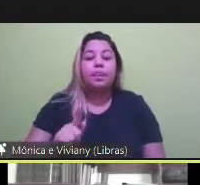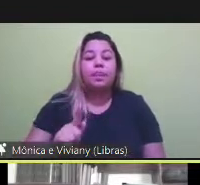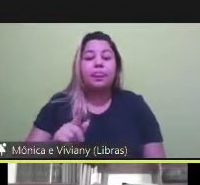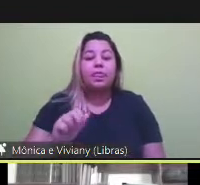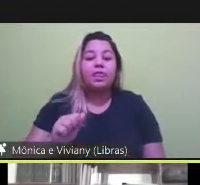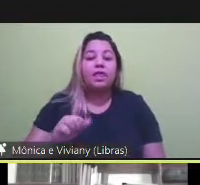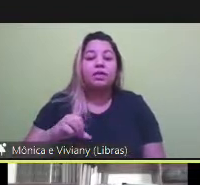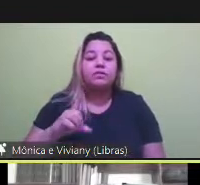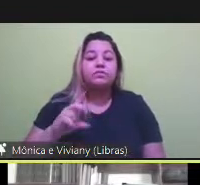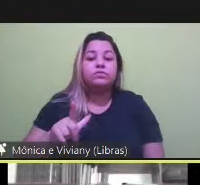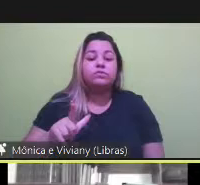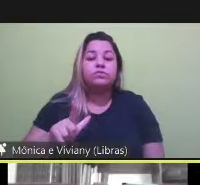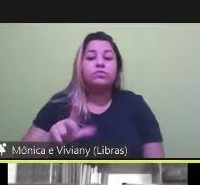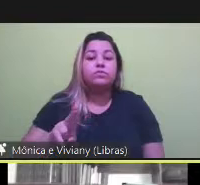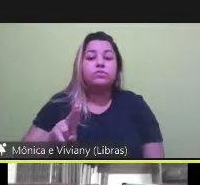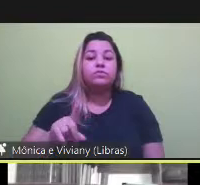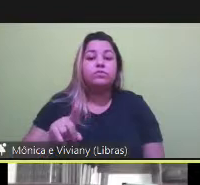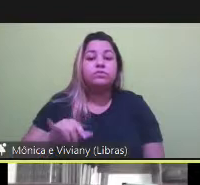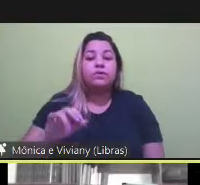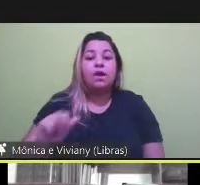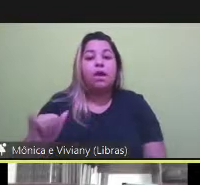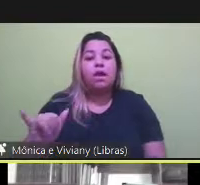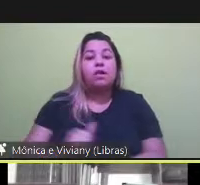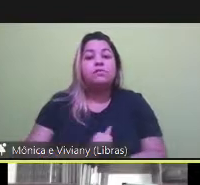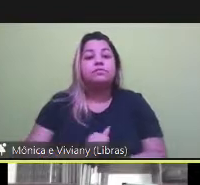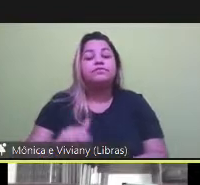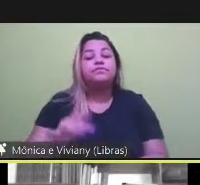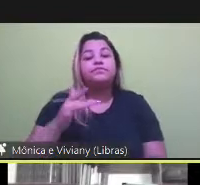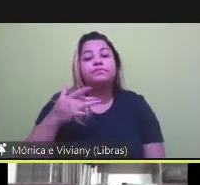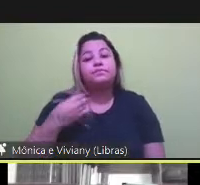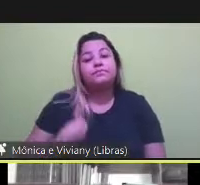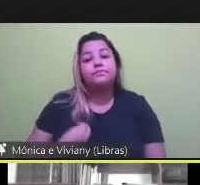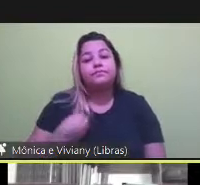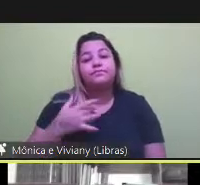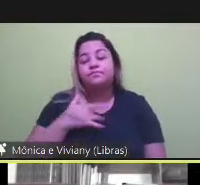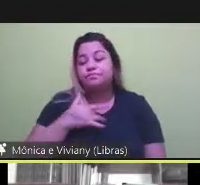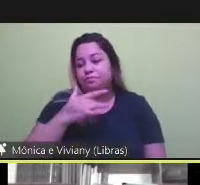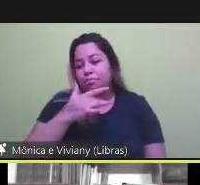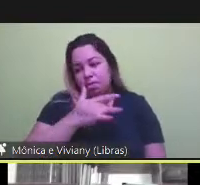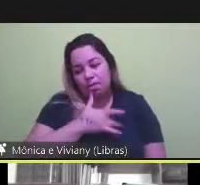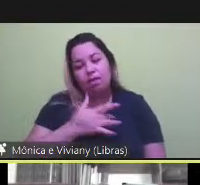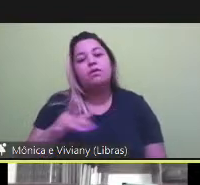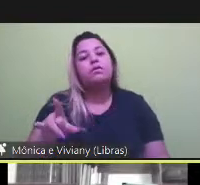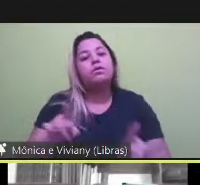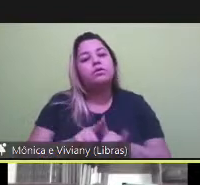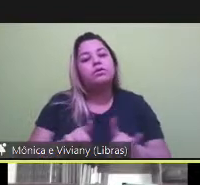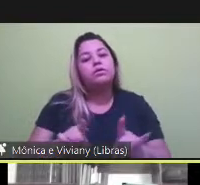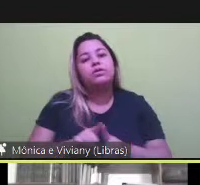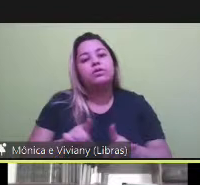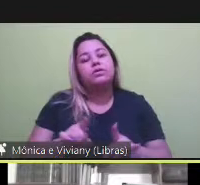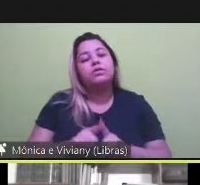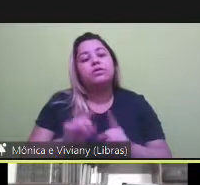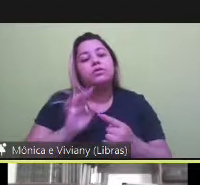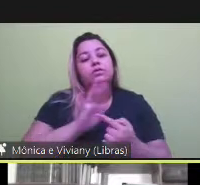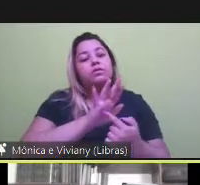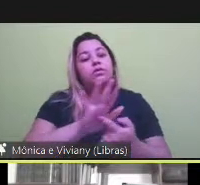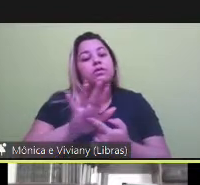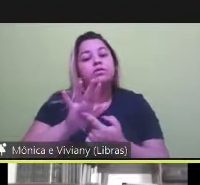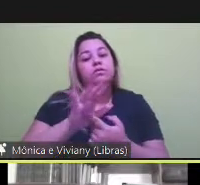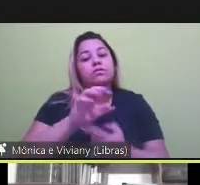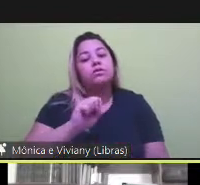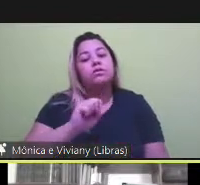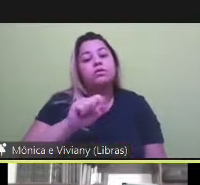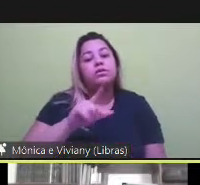we're developing the new strategies of promotion of a healthy life that is represented. And this slide, such